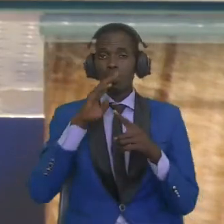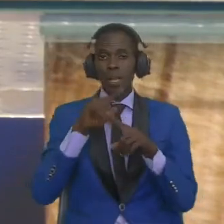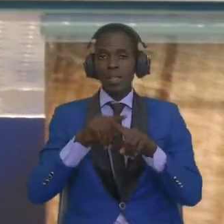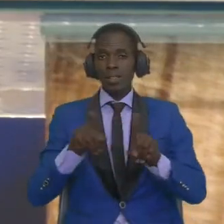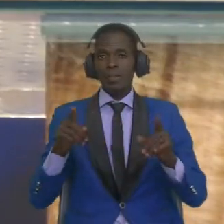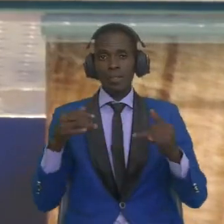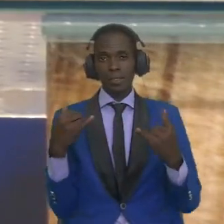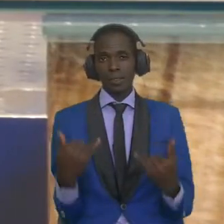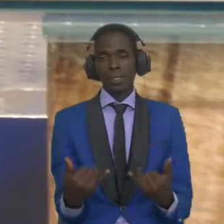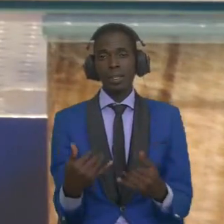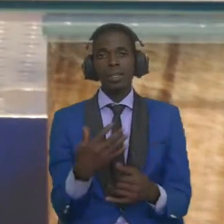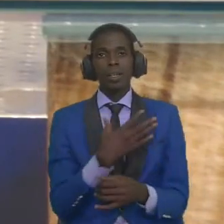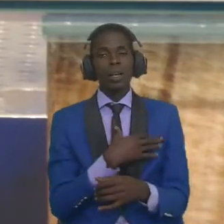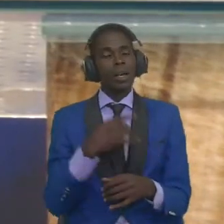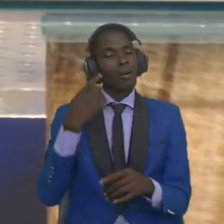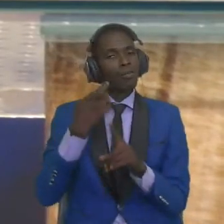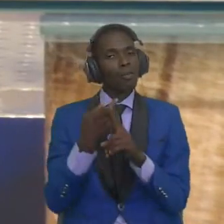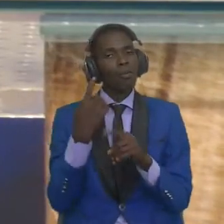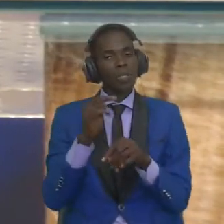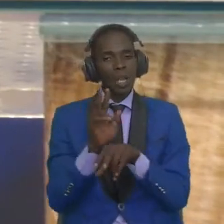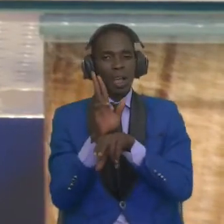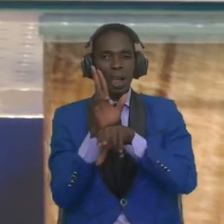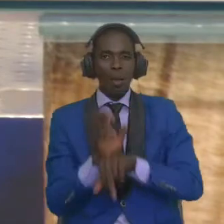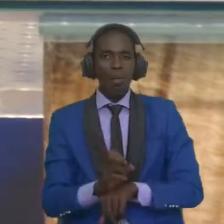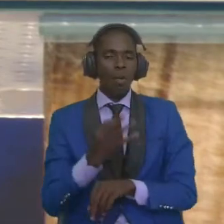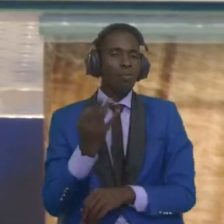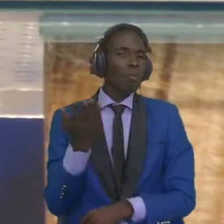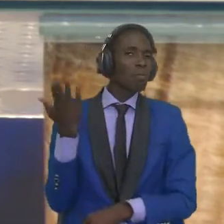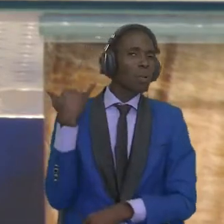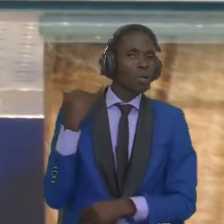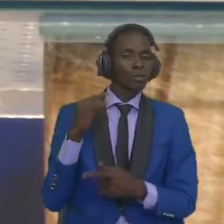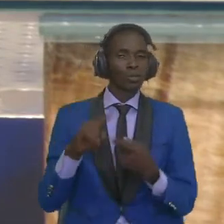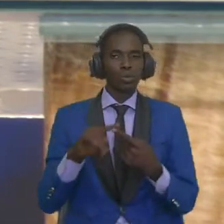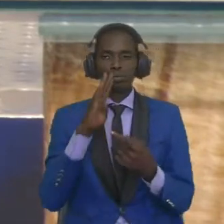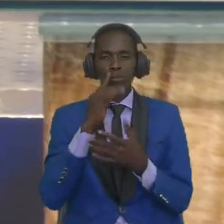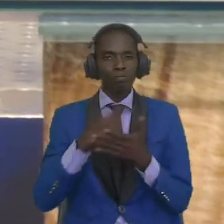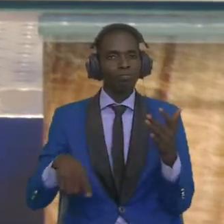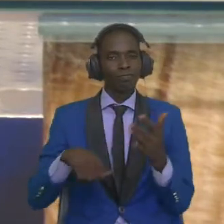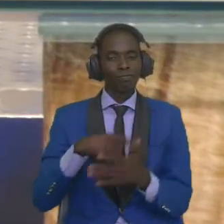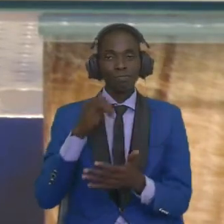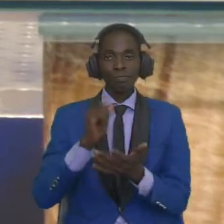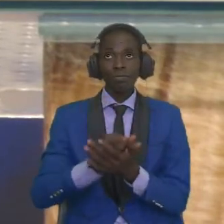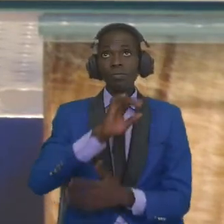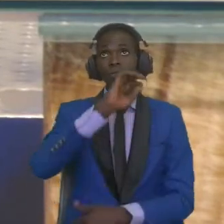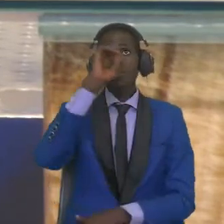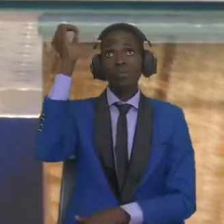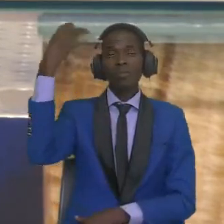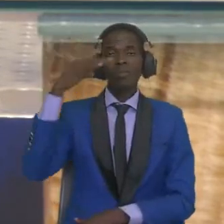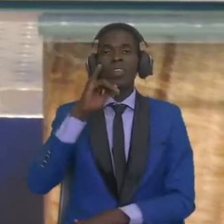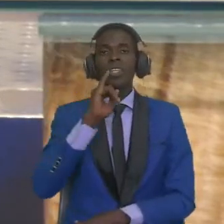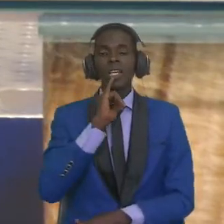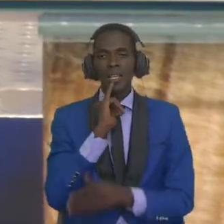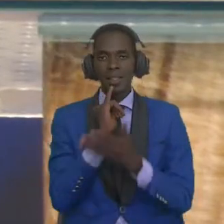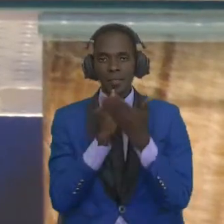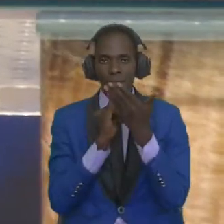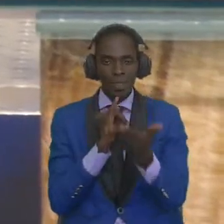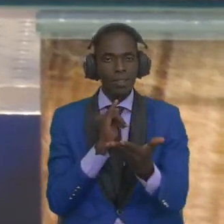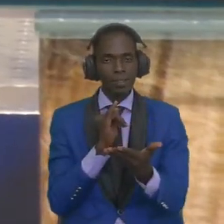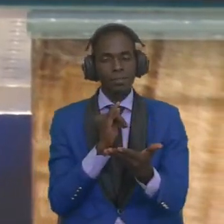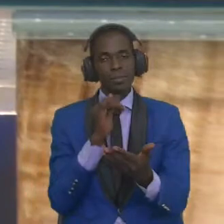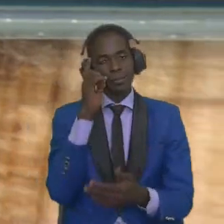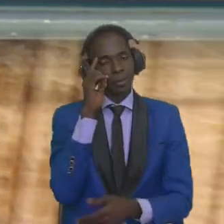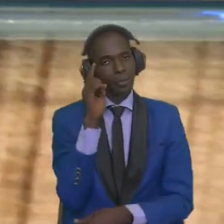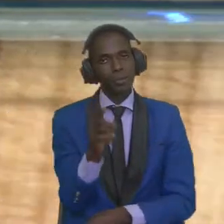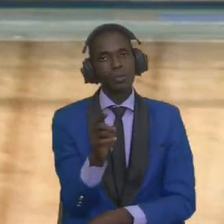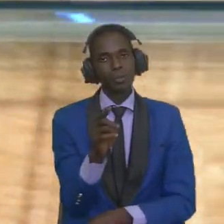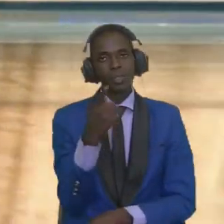the habits of the past to be totally cancelled, that grace is available. Grace for grace.